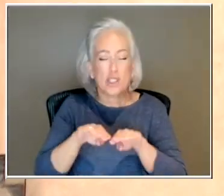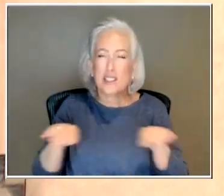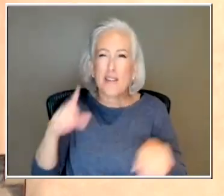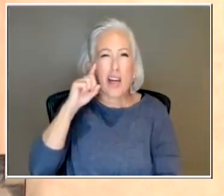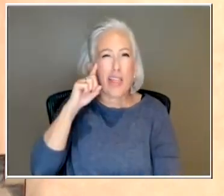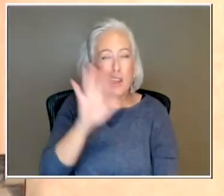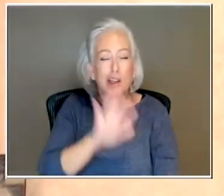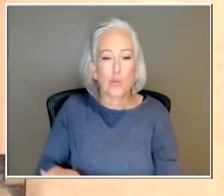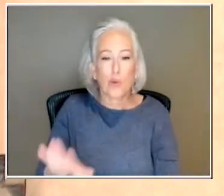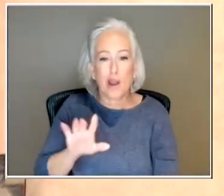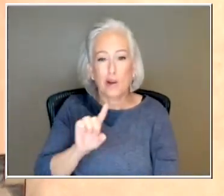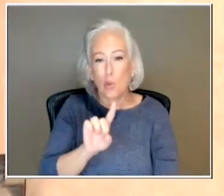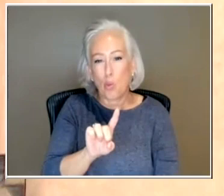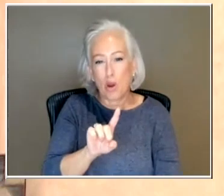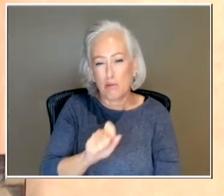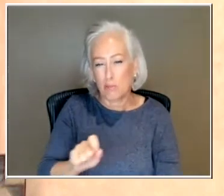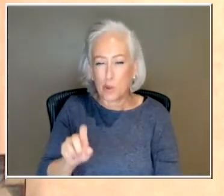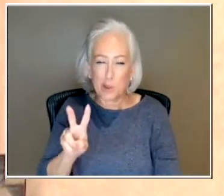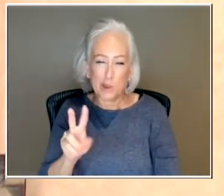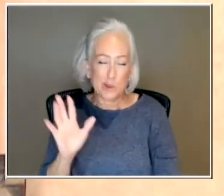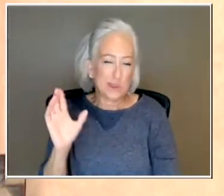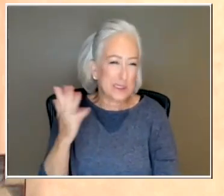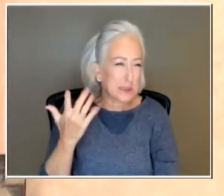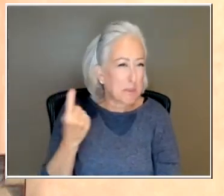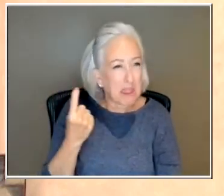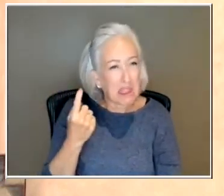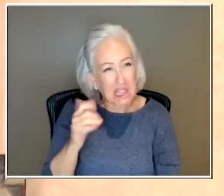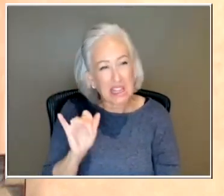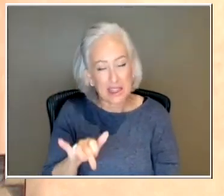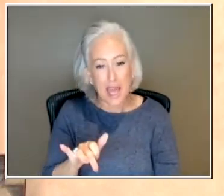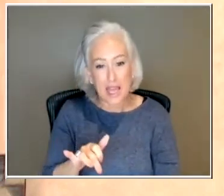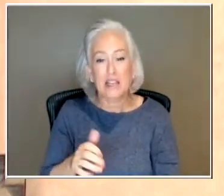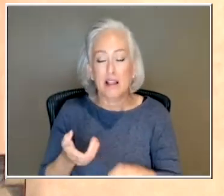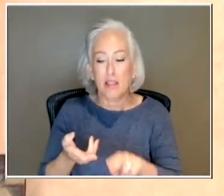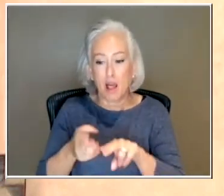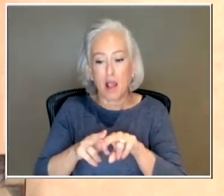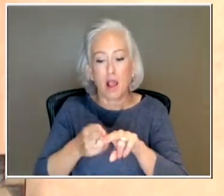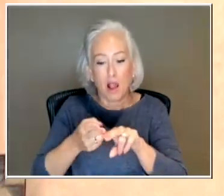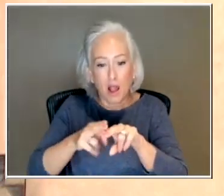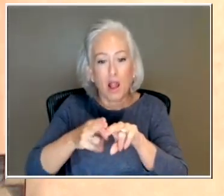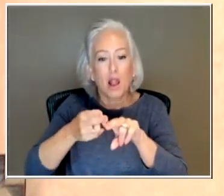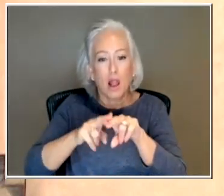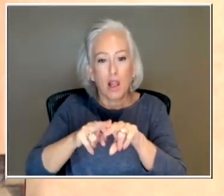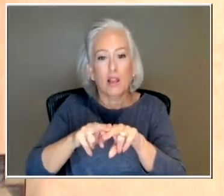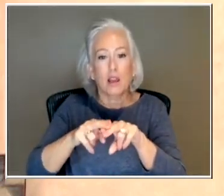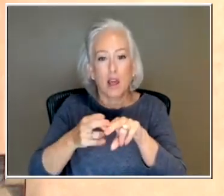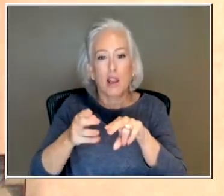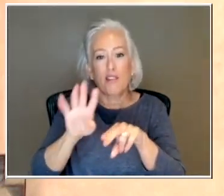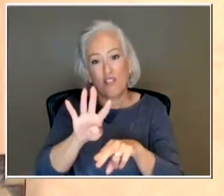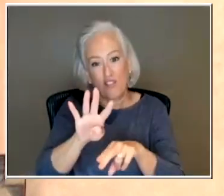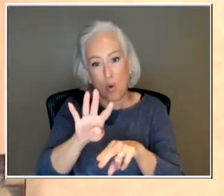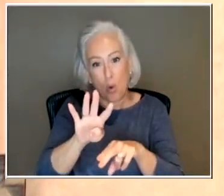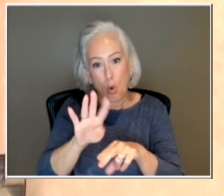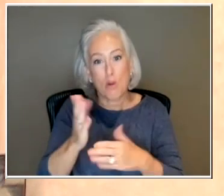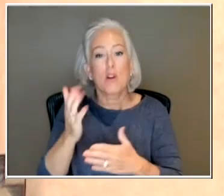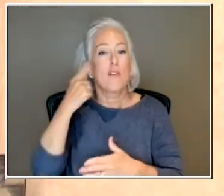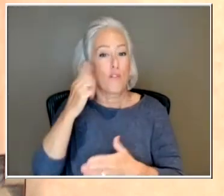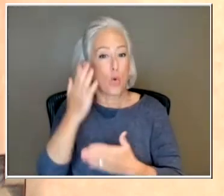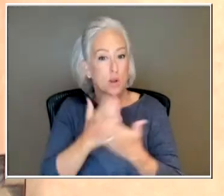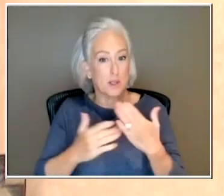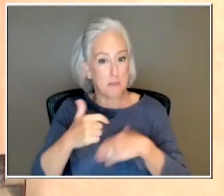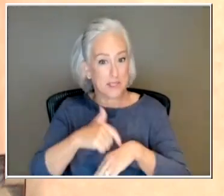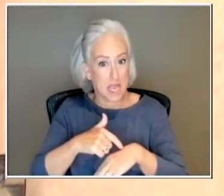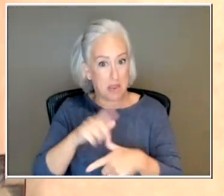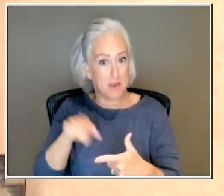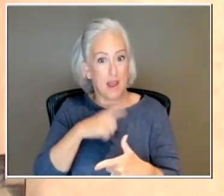a little over 1.2, something like that. And then it slowly kind of worked its way up and kind of bounced around at 4 for a while, where I had my first